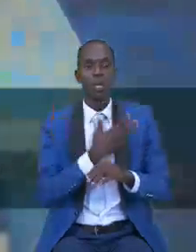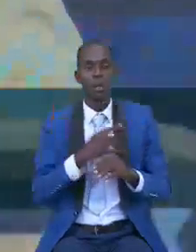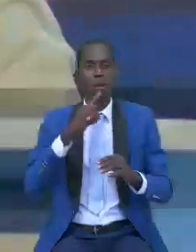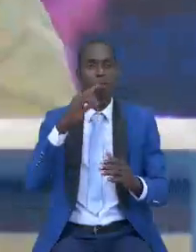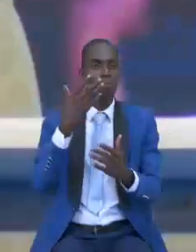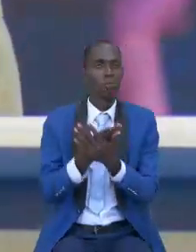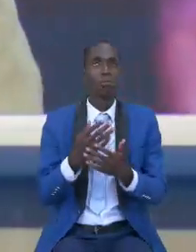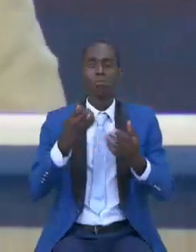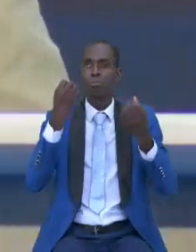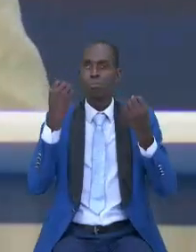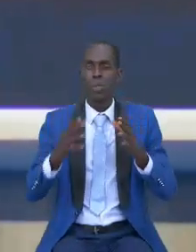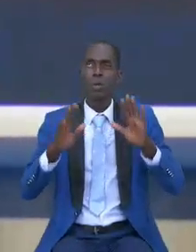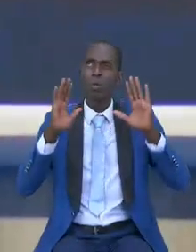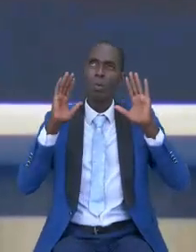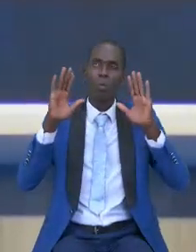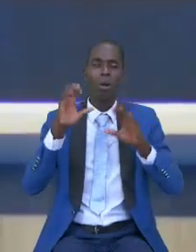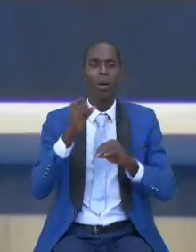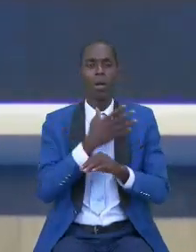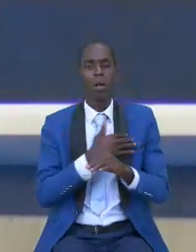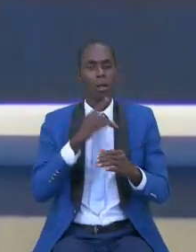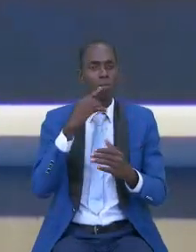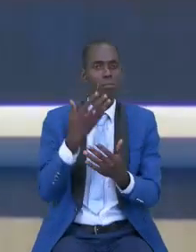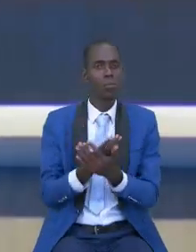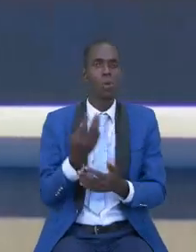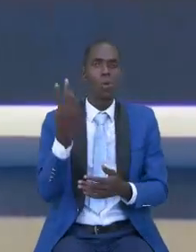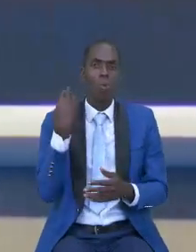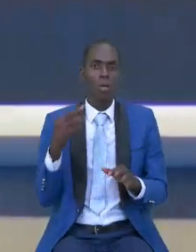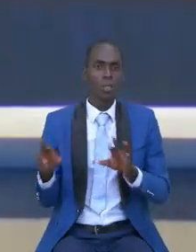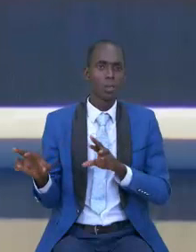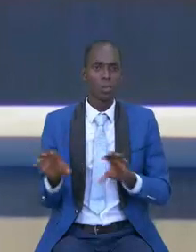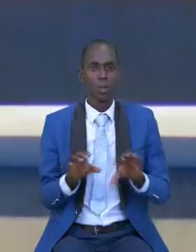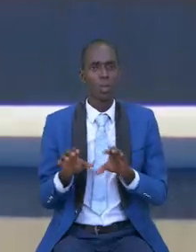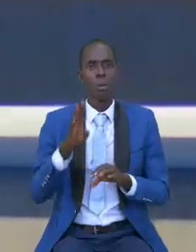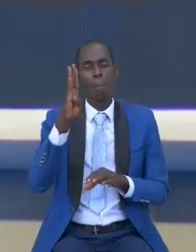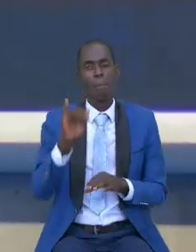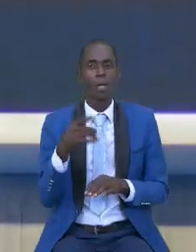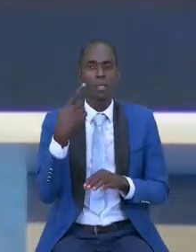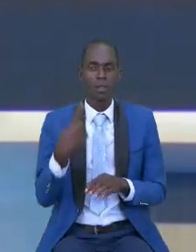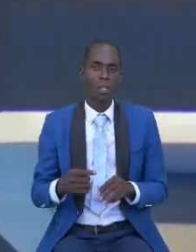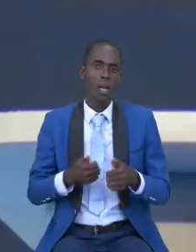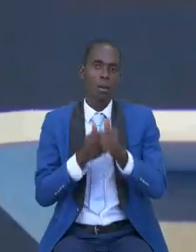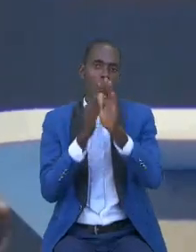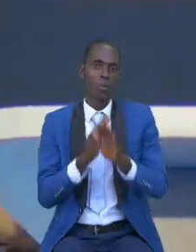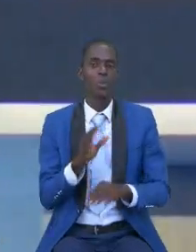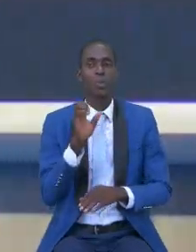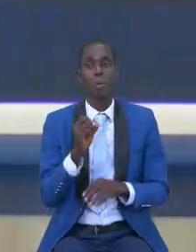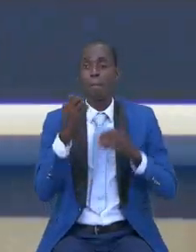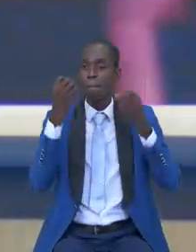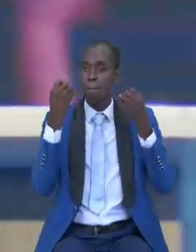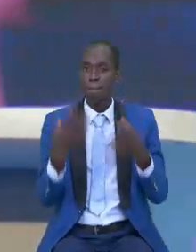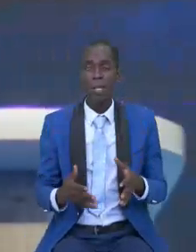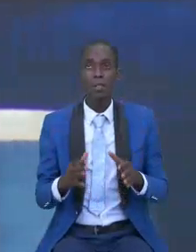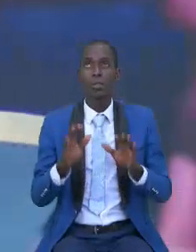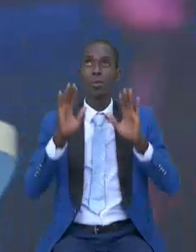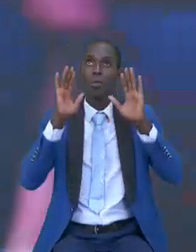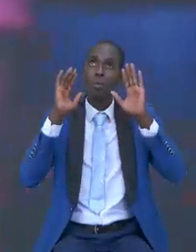many wonders and signs were done by the apostles. Many signs